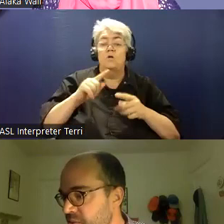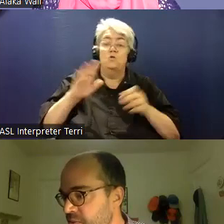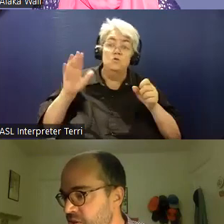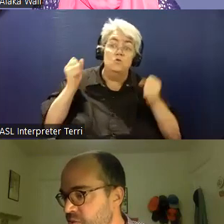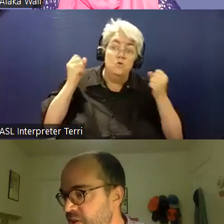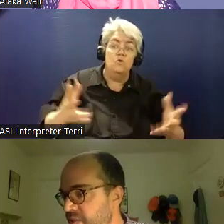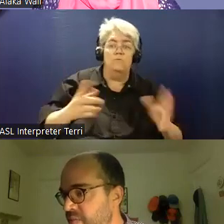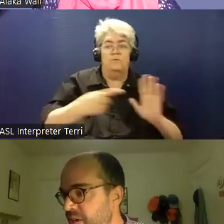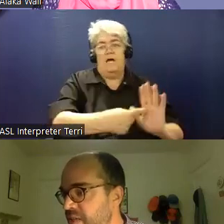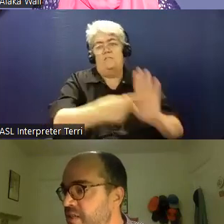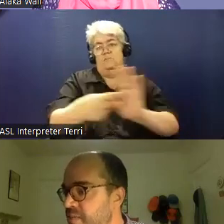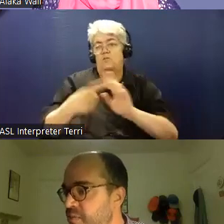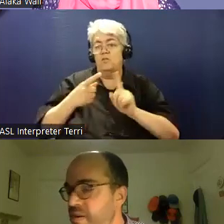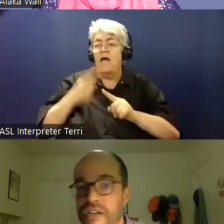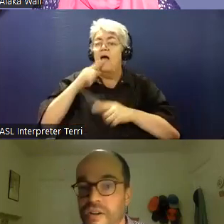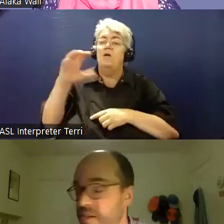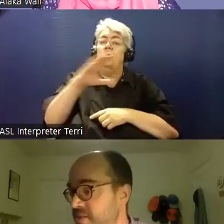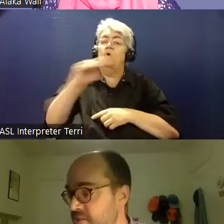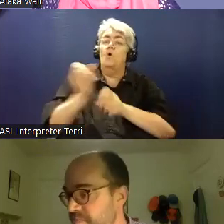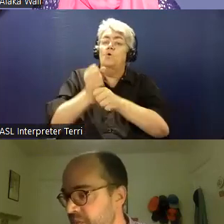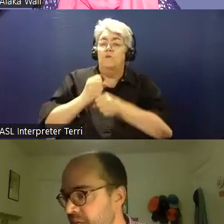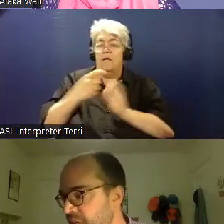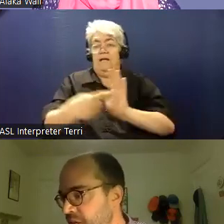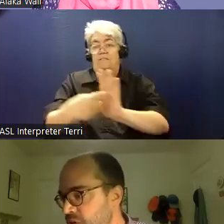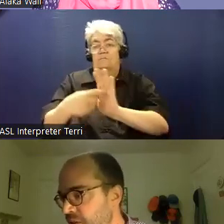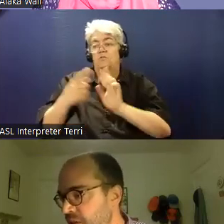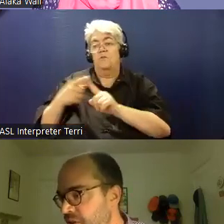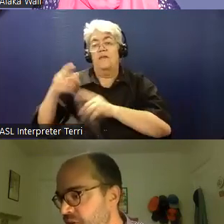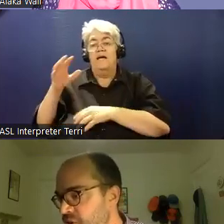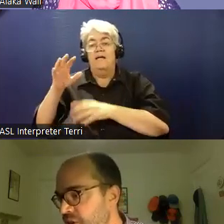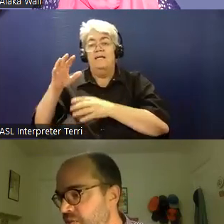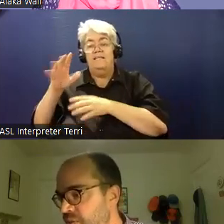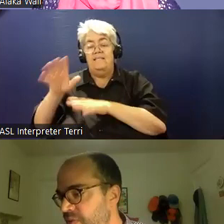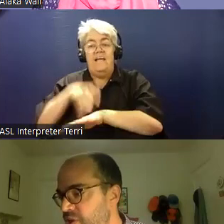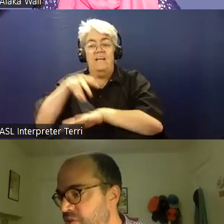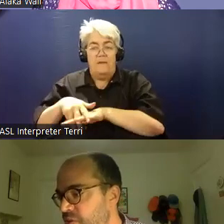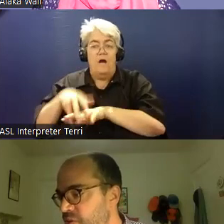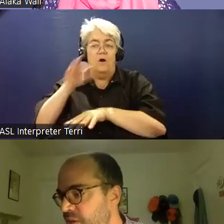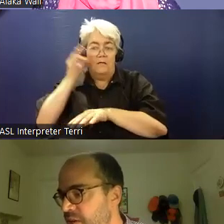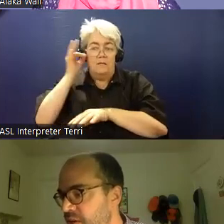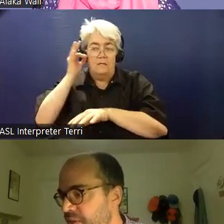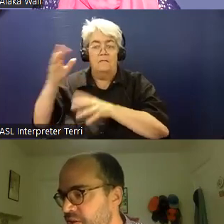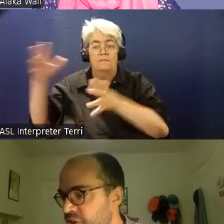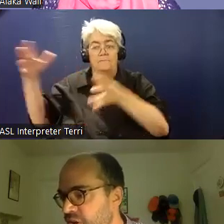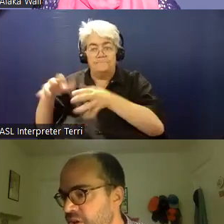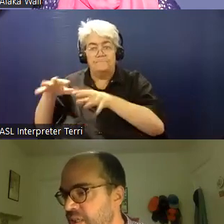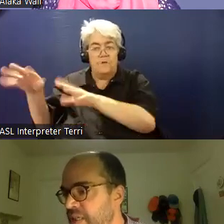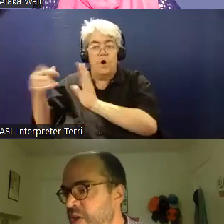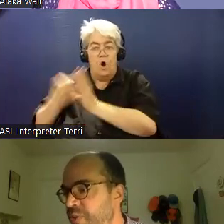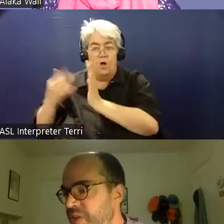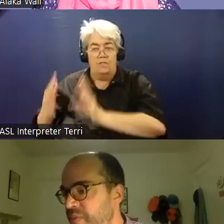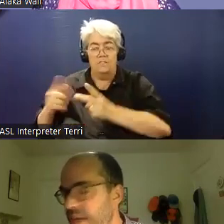co-curated exhibitions with Native American contemporary artists. She led the curation of the renovation of the North American Anthropology